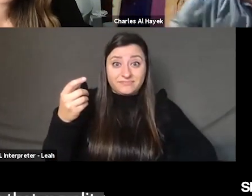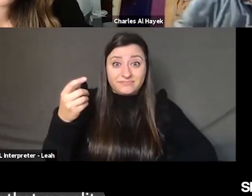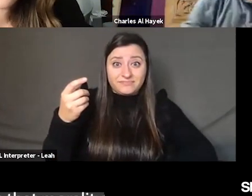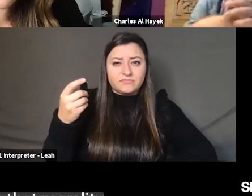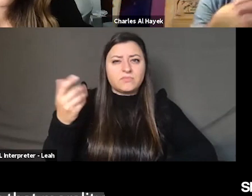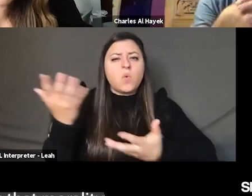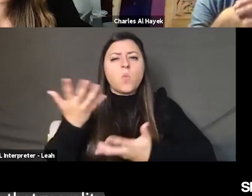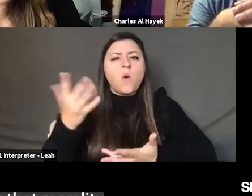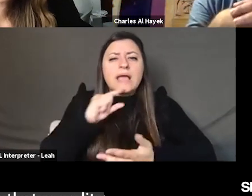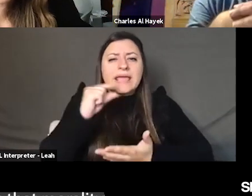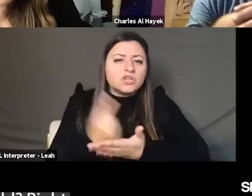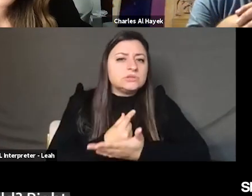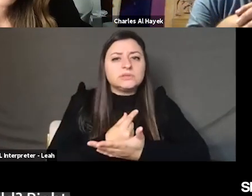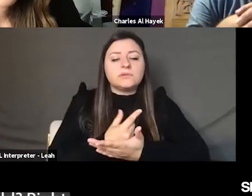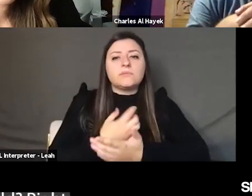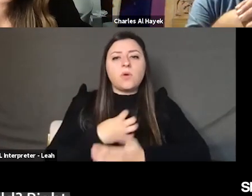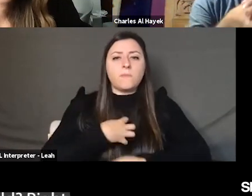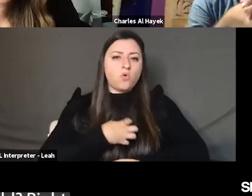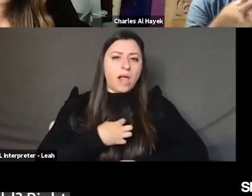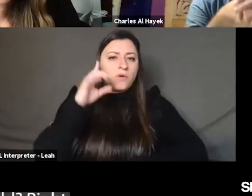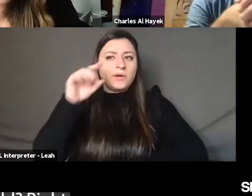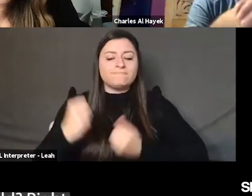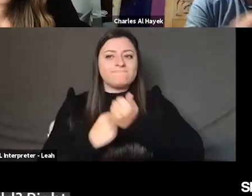what guarantees that morality will be upheld?